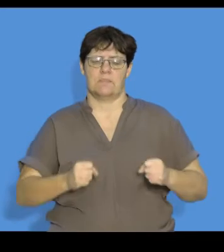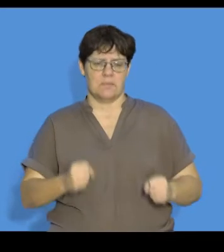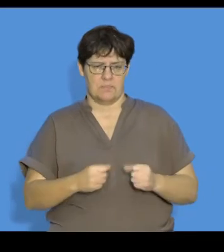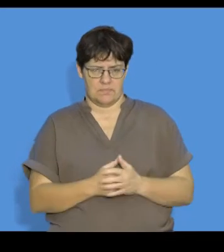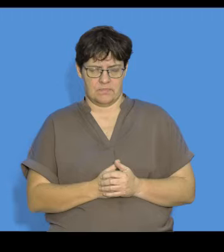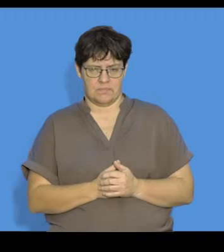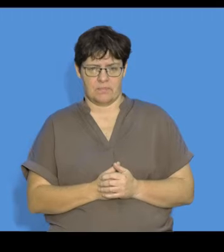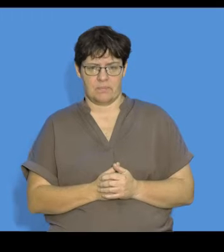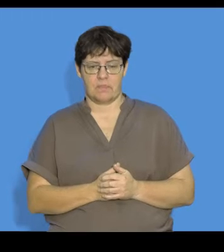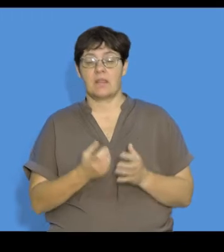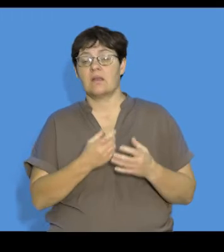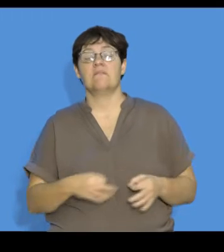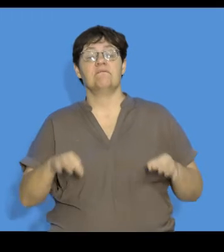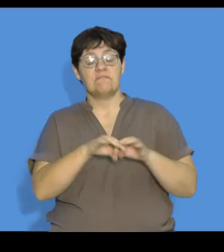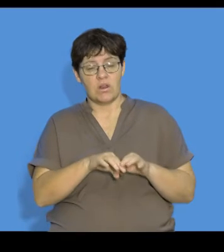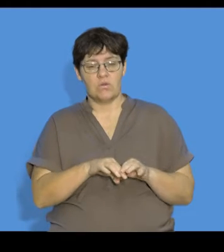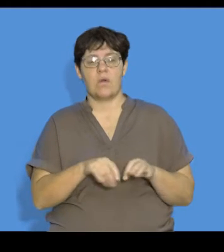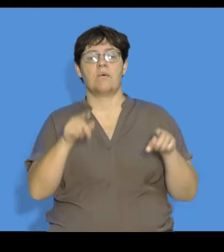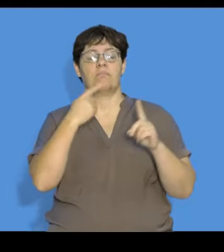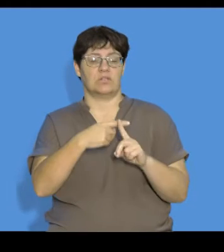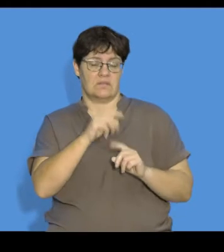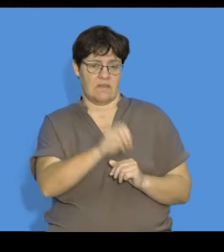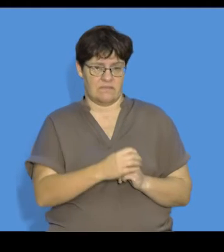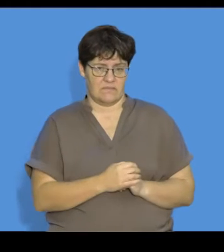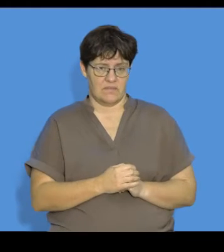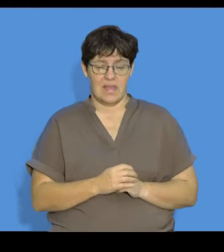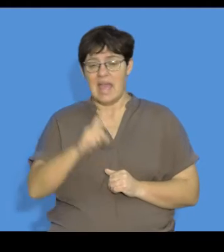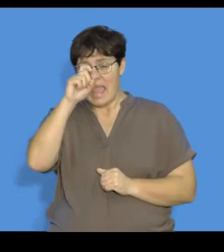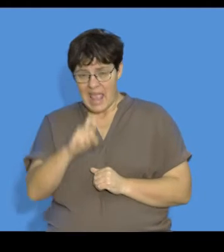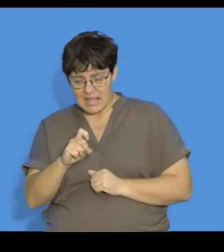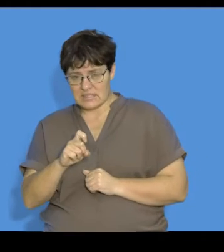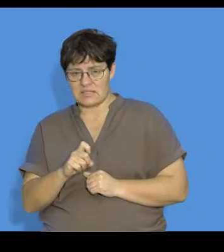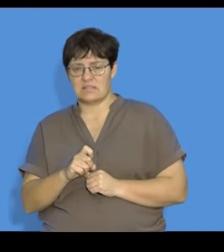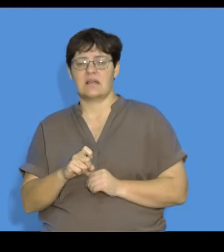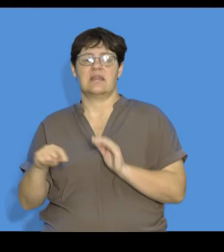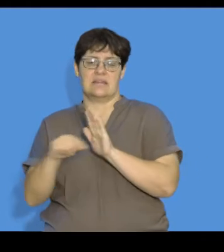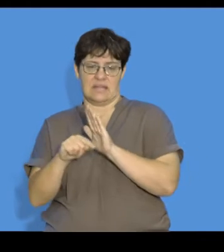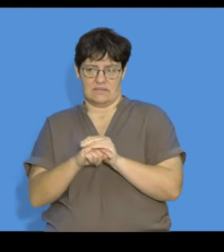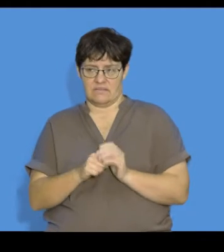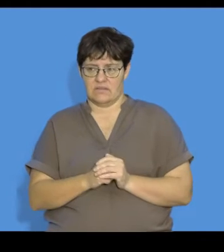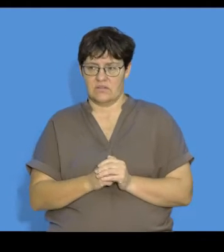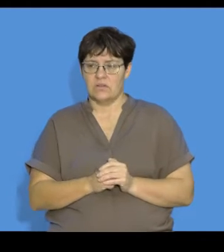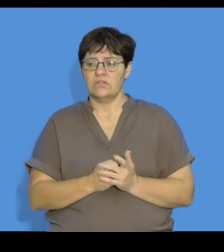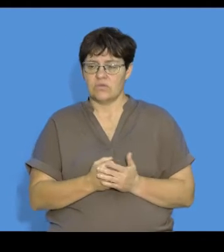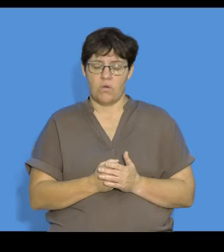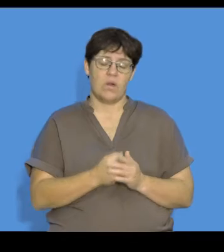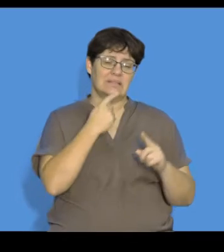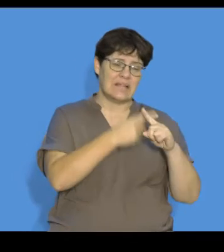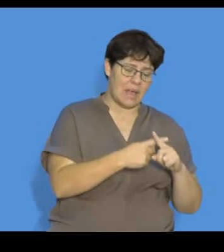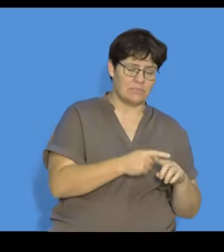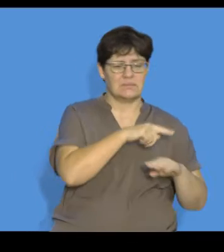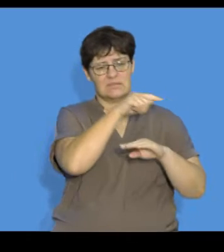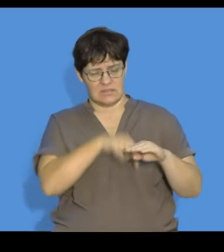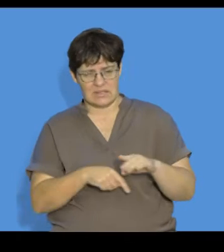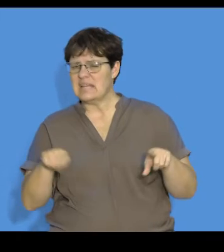are positive and the x values there are negative. So multiplying them or dividing them, which has the same effect,